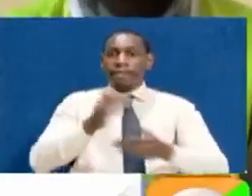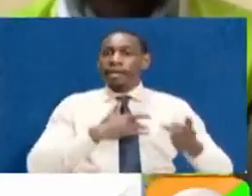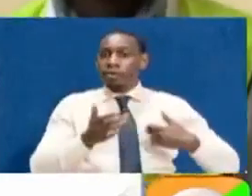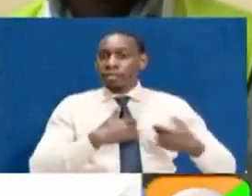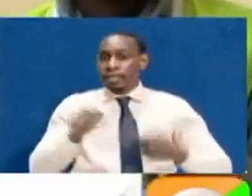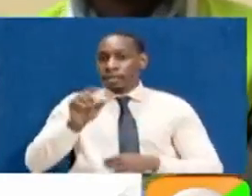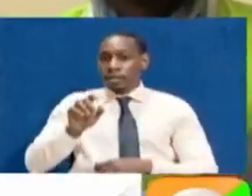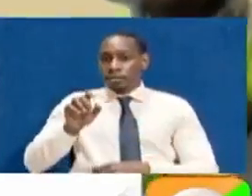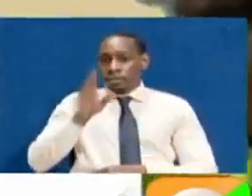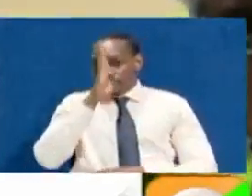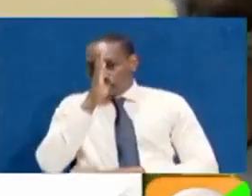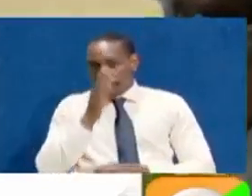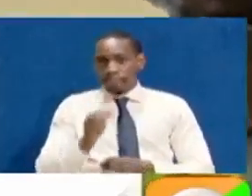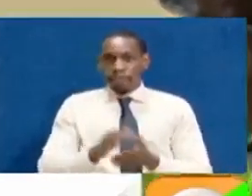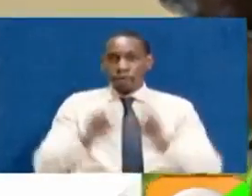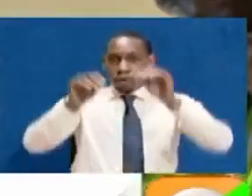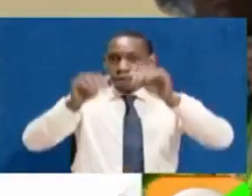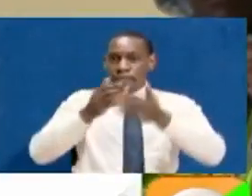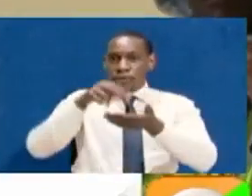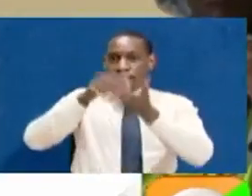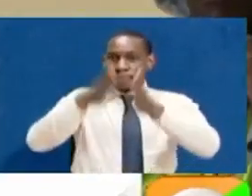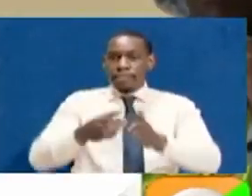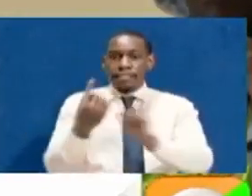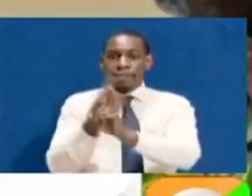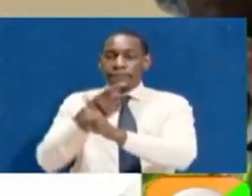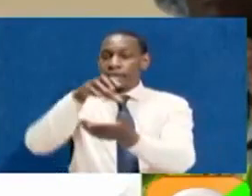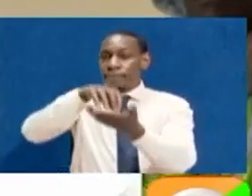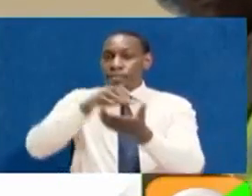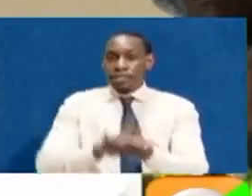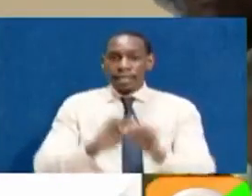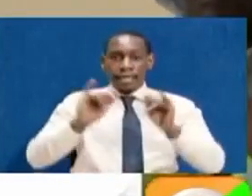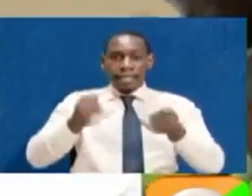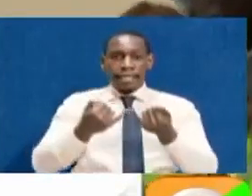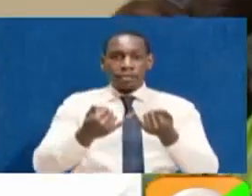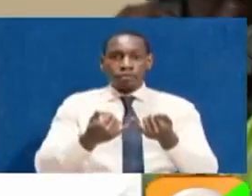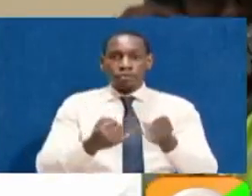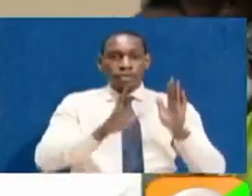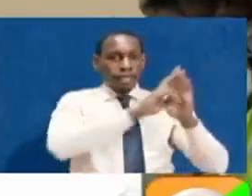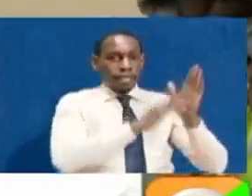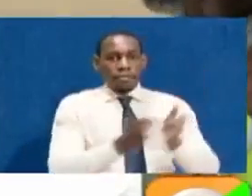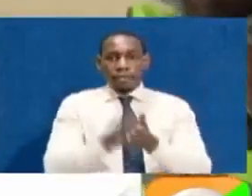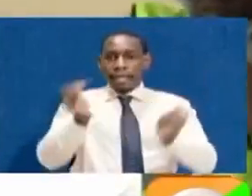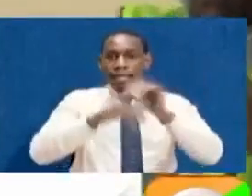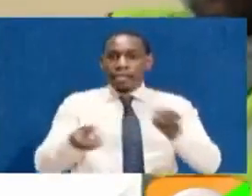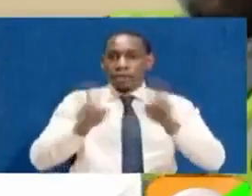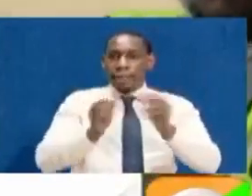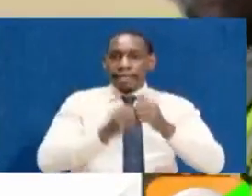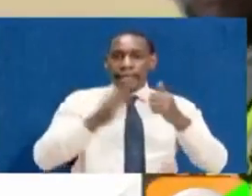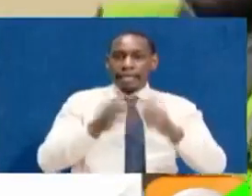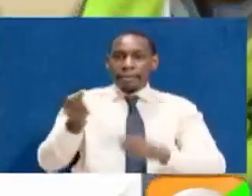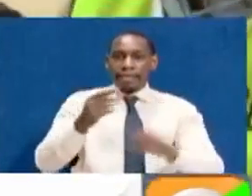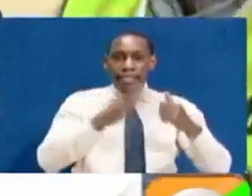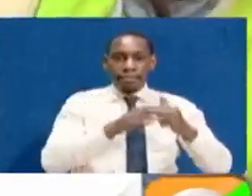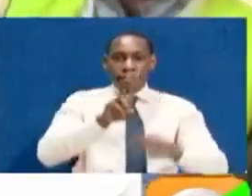about the eligibility of some of the aspirants vying for different positions. In the new timelines, the county elections will be held on the 19th of